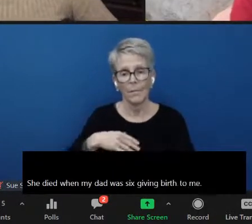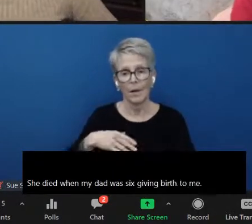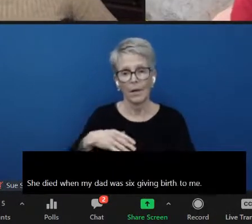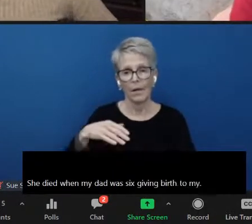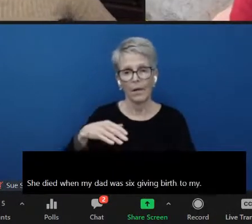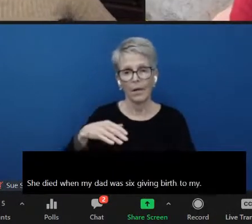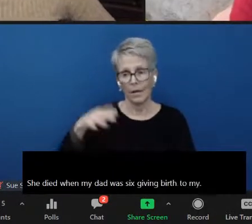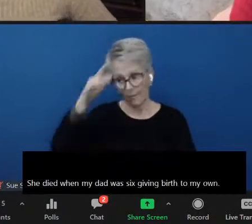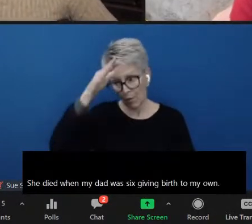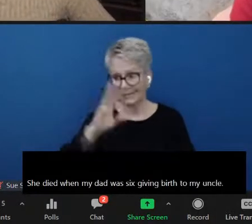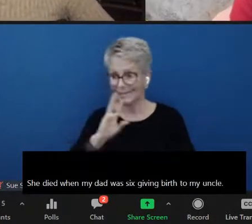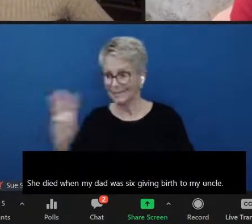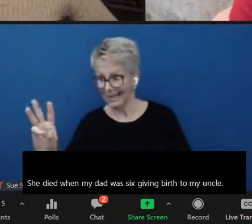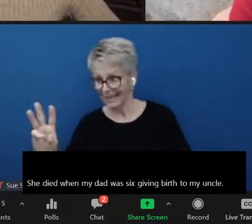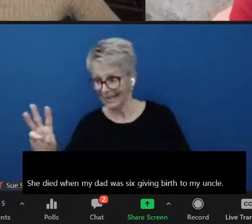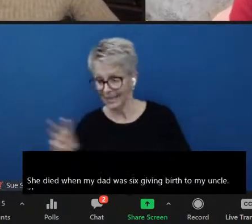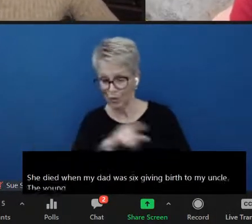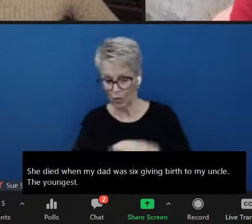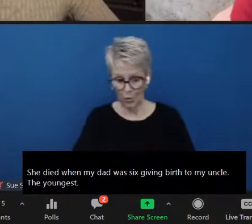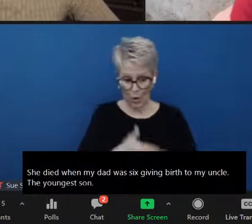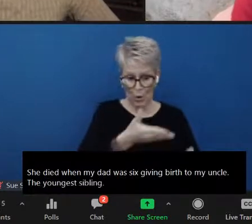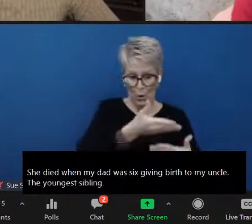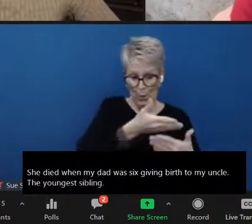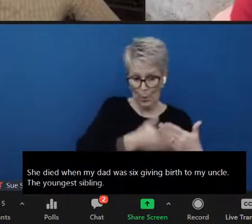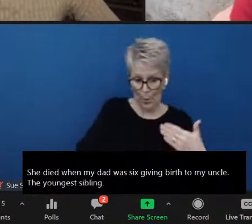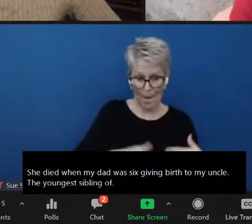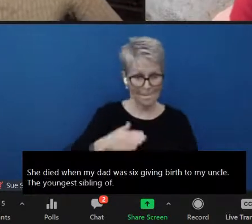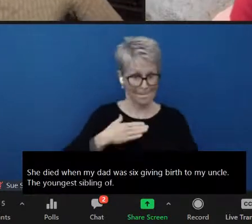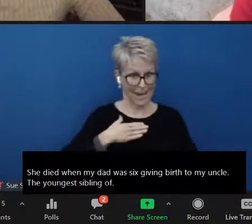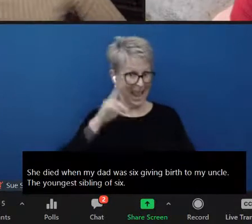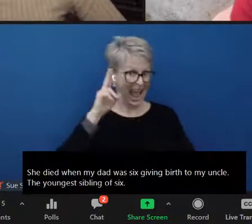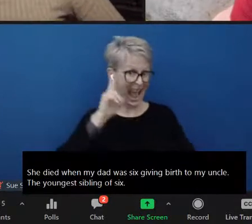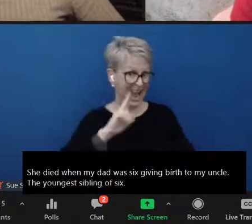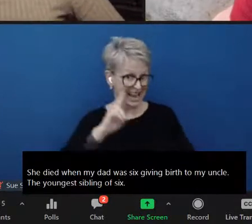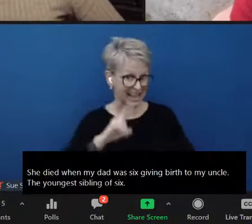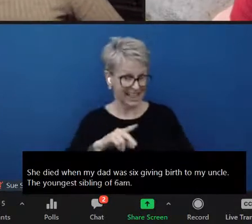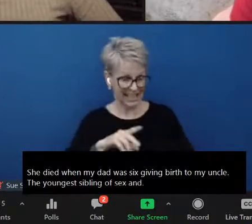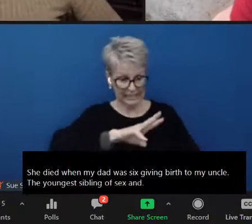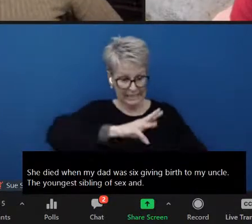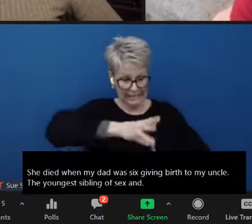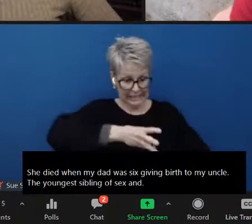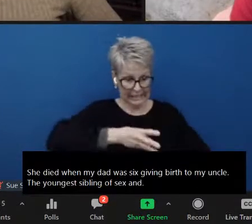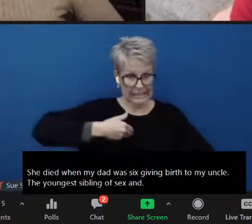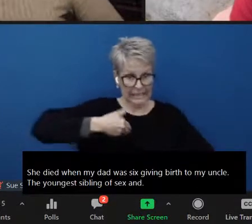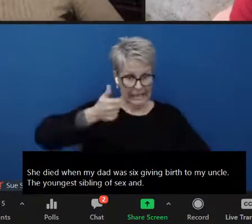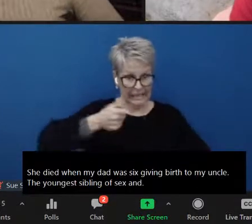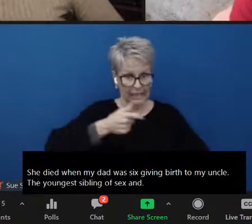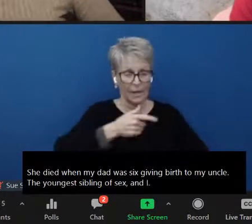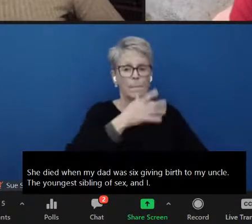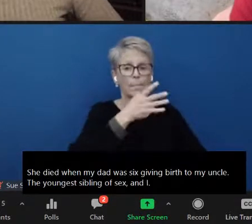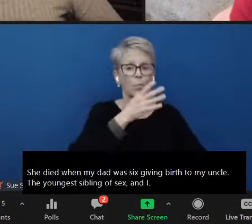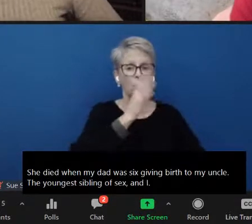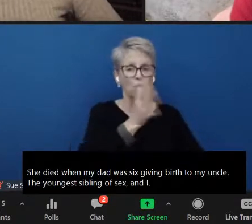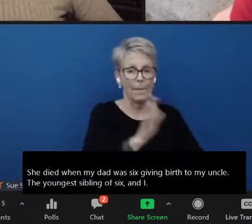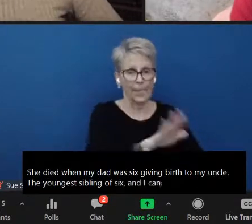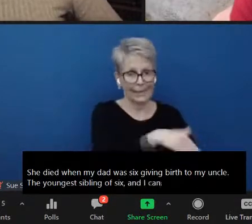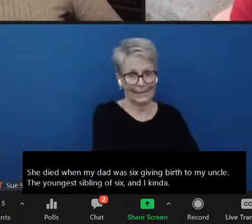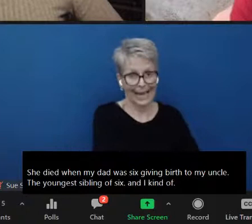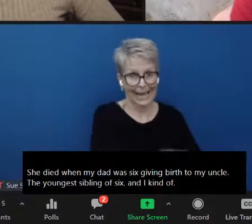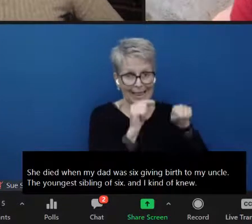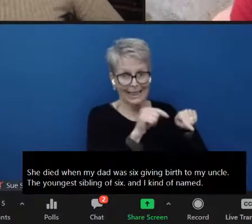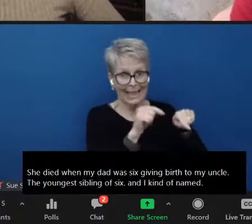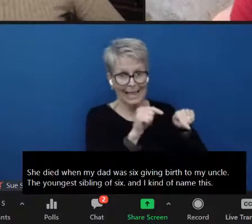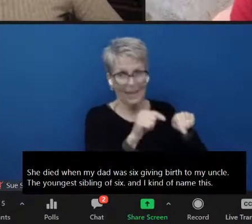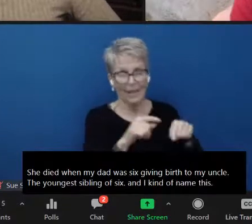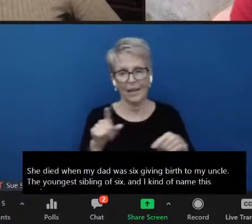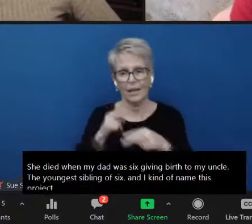my uncle, the youngest sibling of six. And I kind of